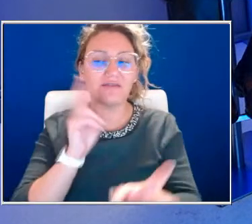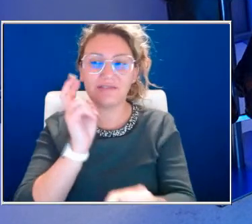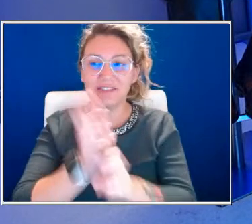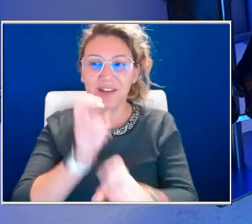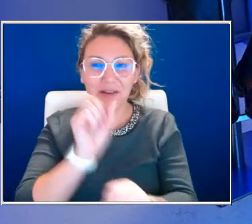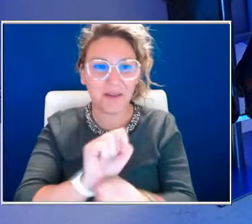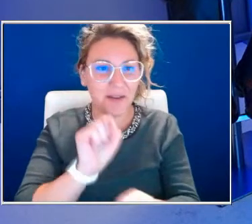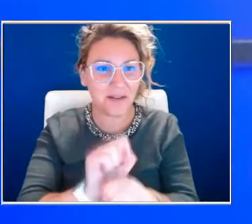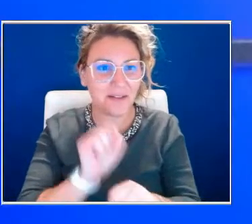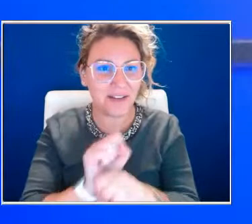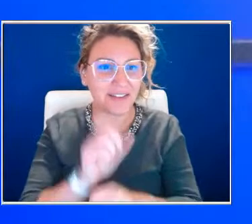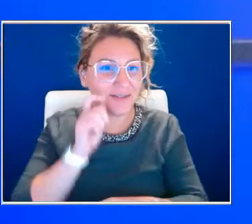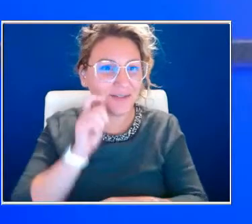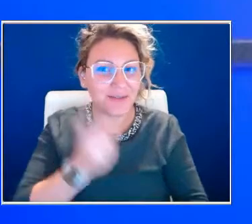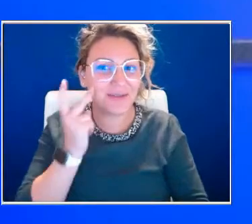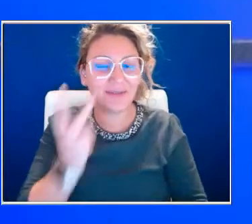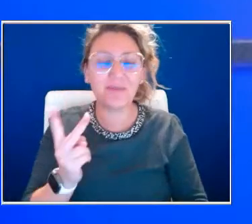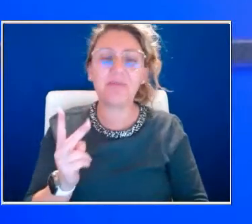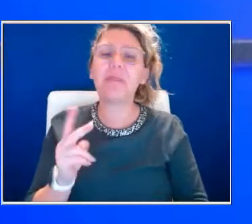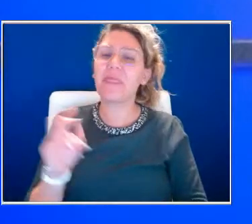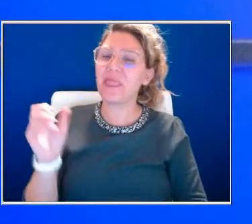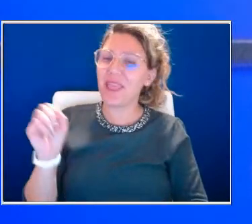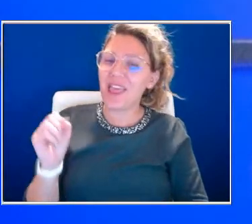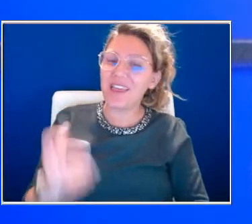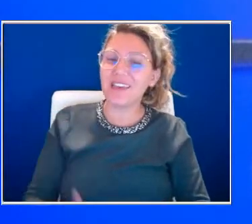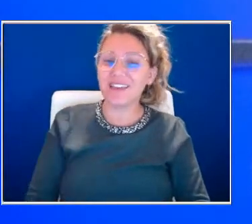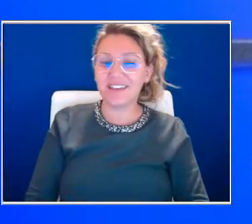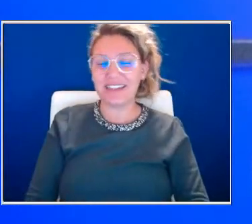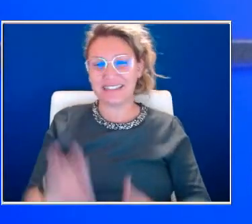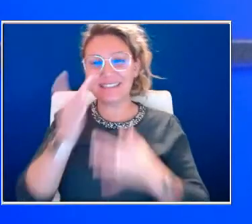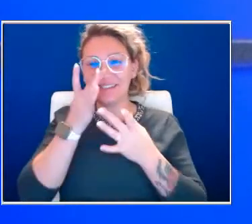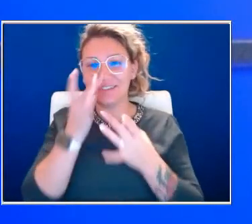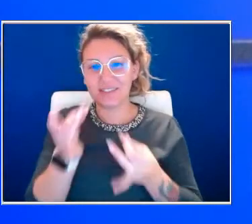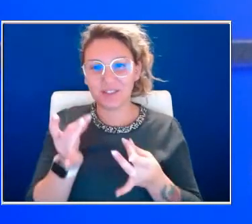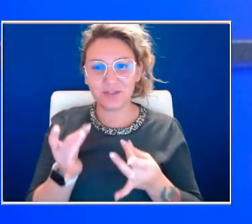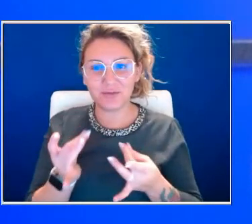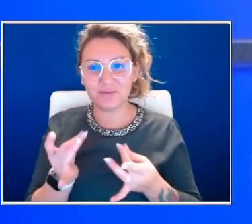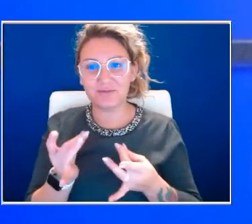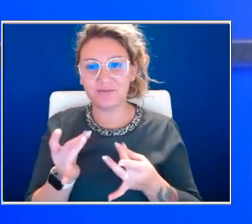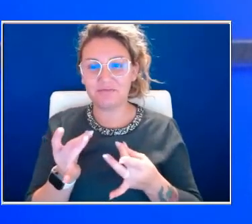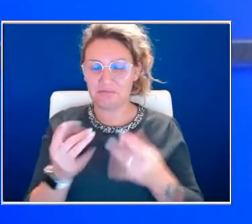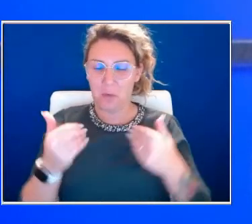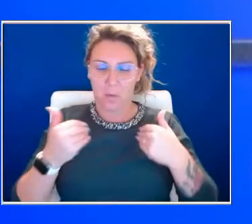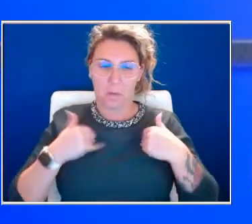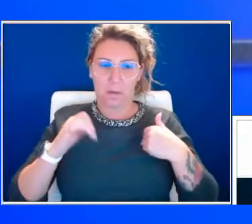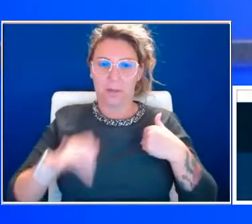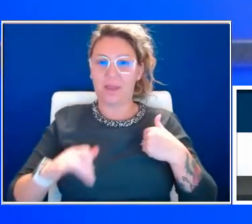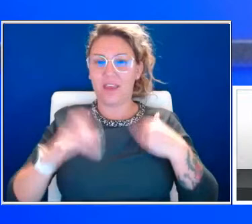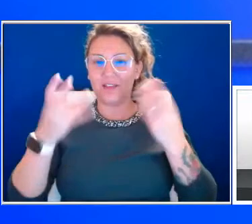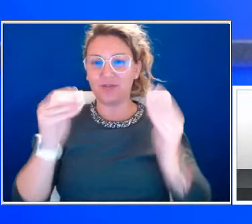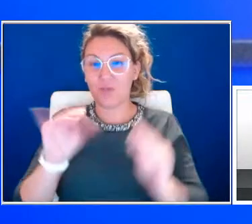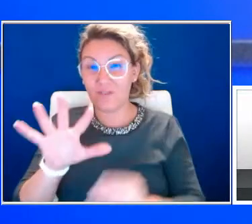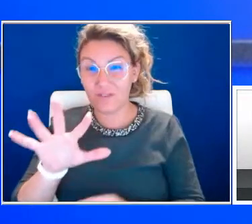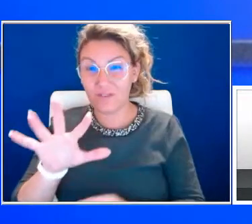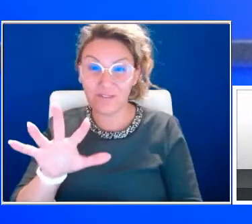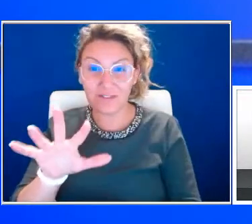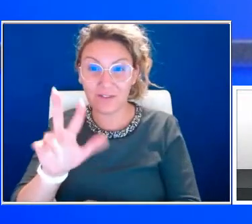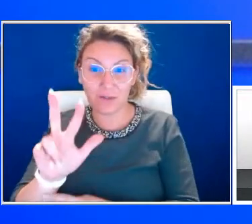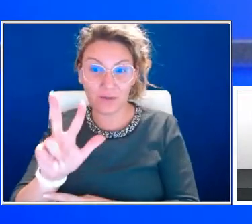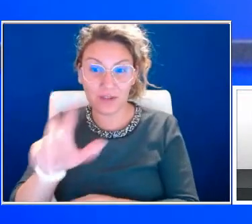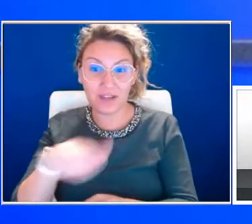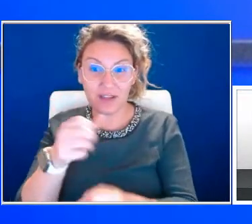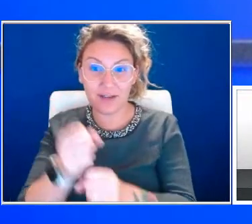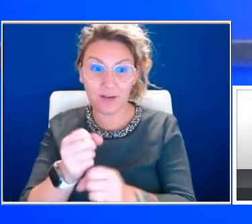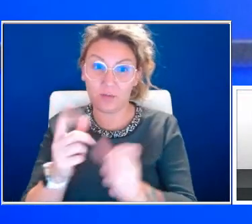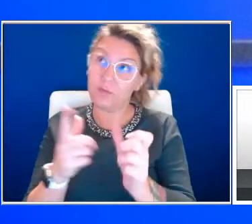see. Well, it's interesting owning the store 53 years. First of all, it's kind of rare